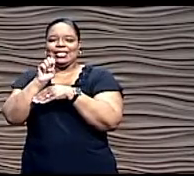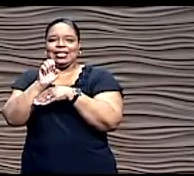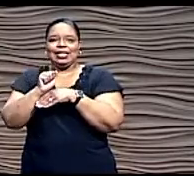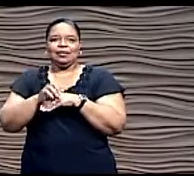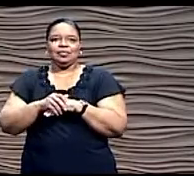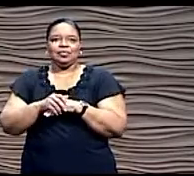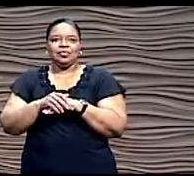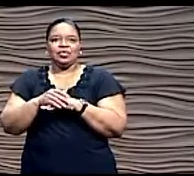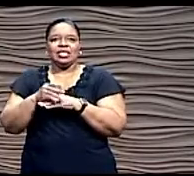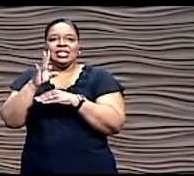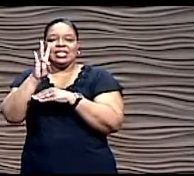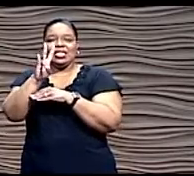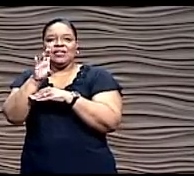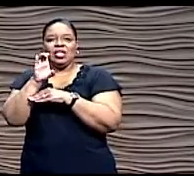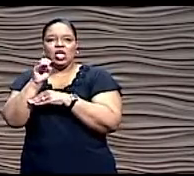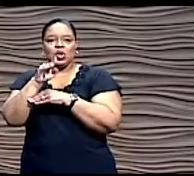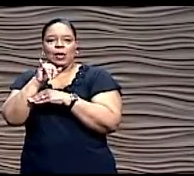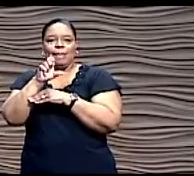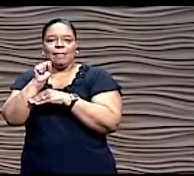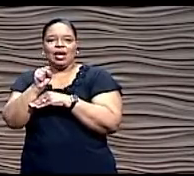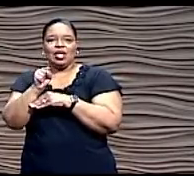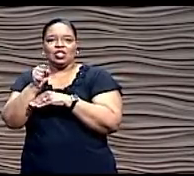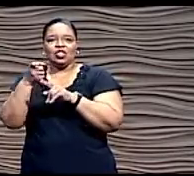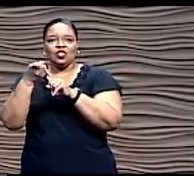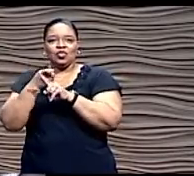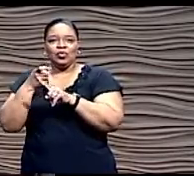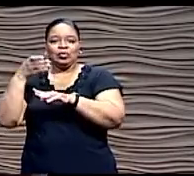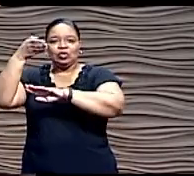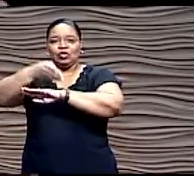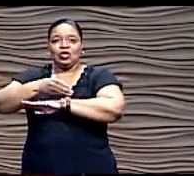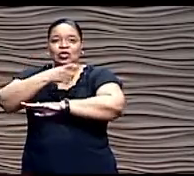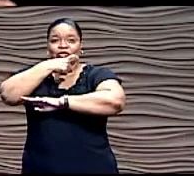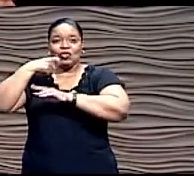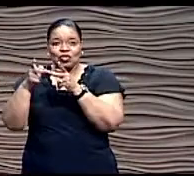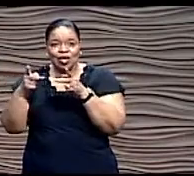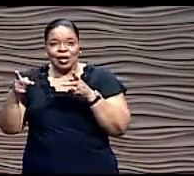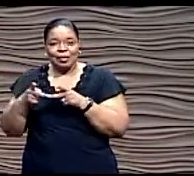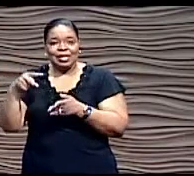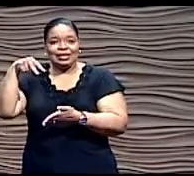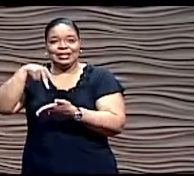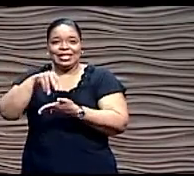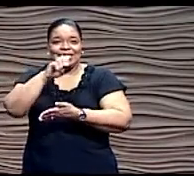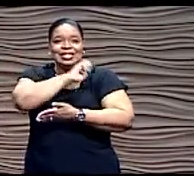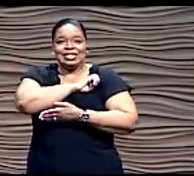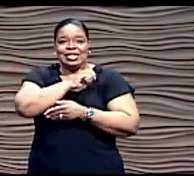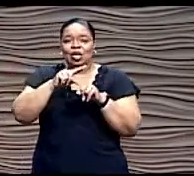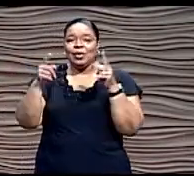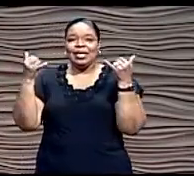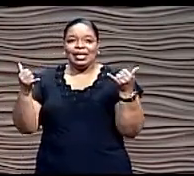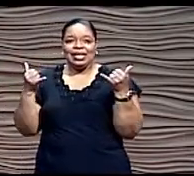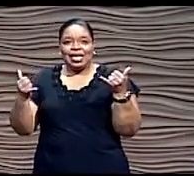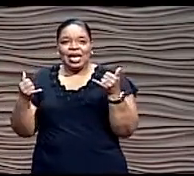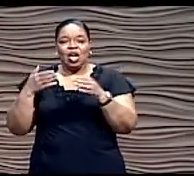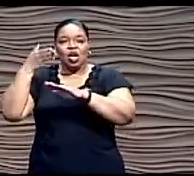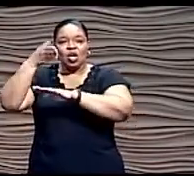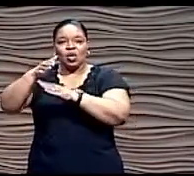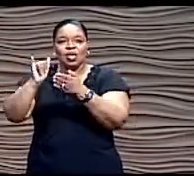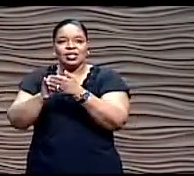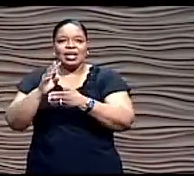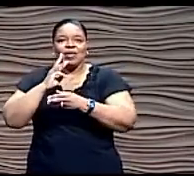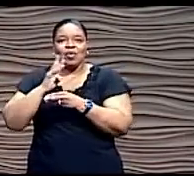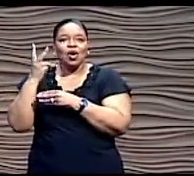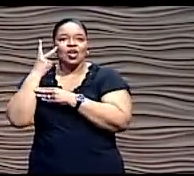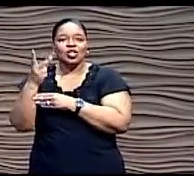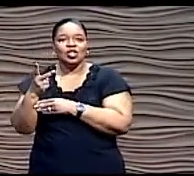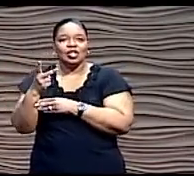And 700 miles away east across the desert stands Ezekiel, but now across the Mediterranean,